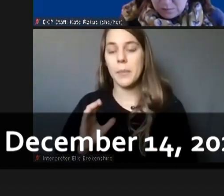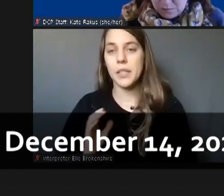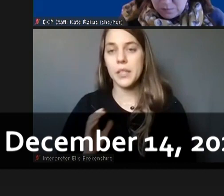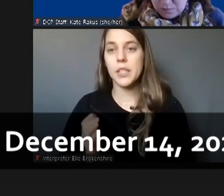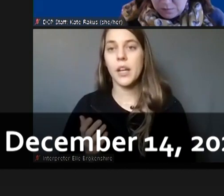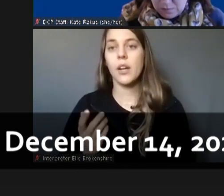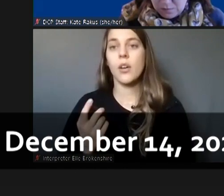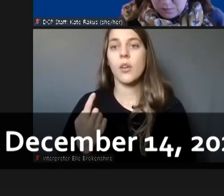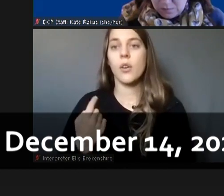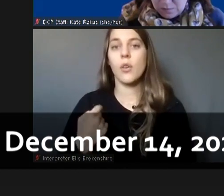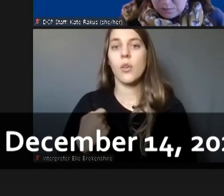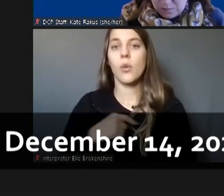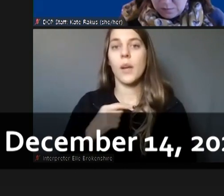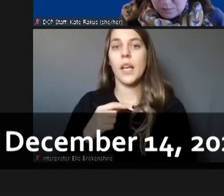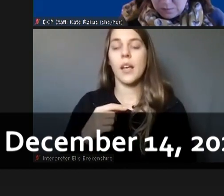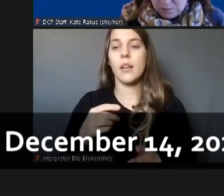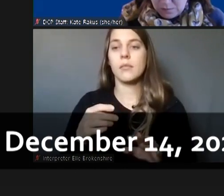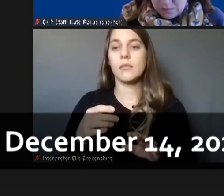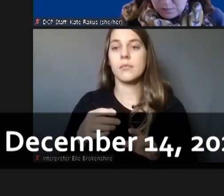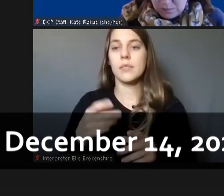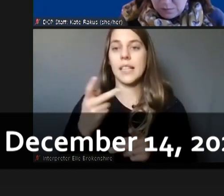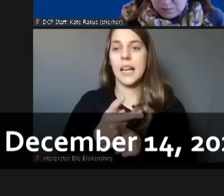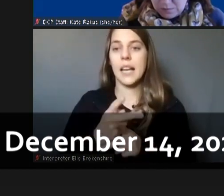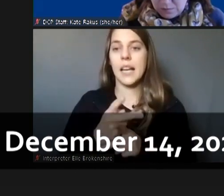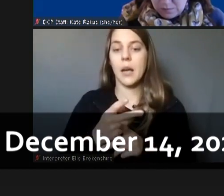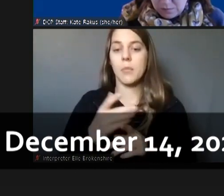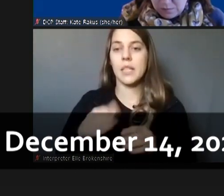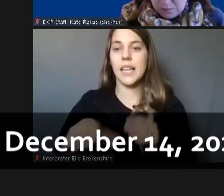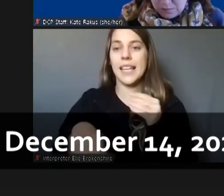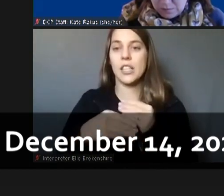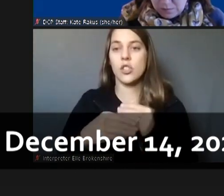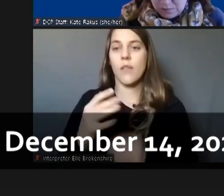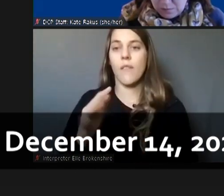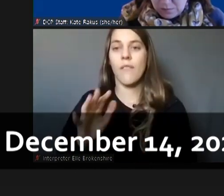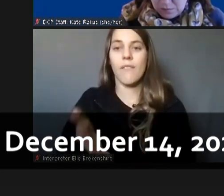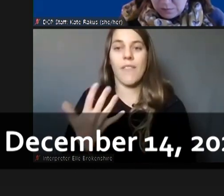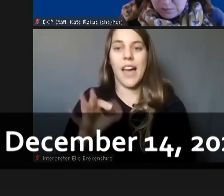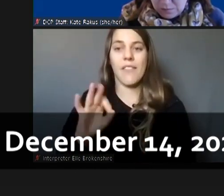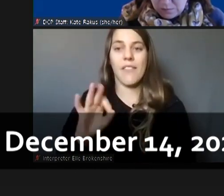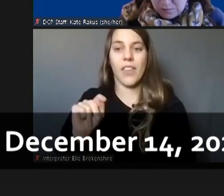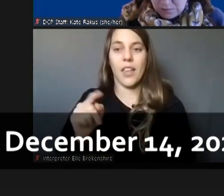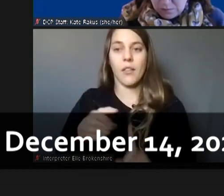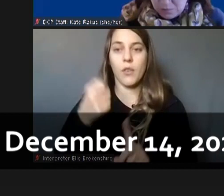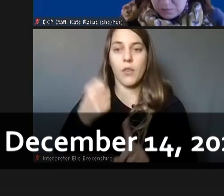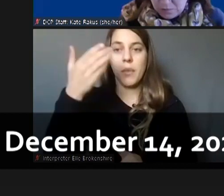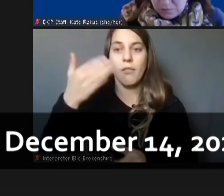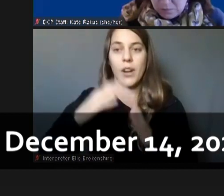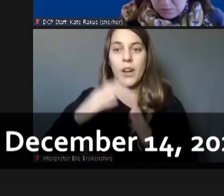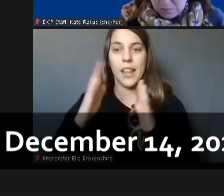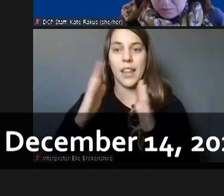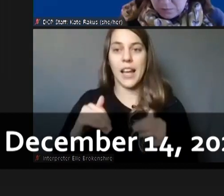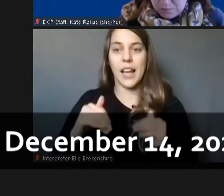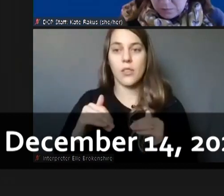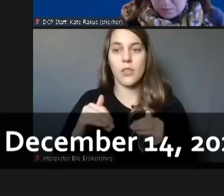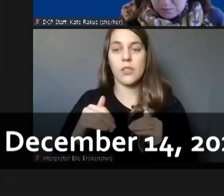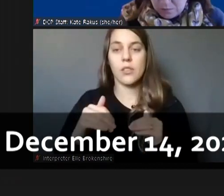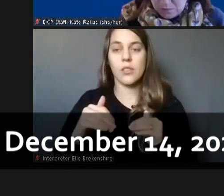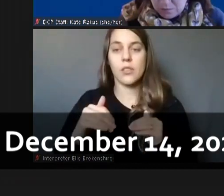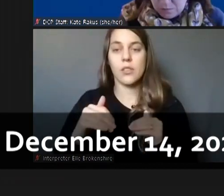an additional 5 feet from the front of the house just to maintain, the typical rhythm of a front